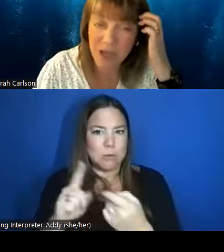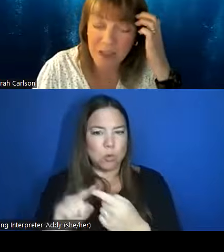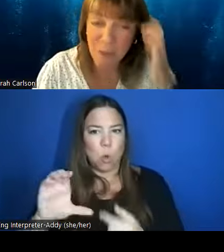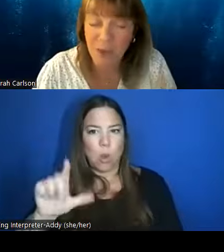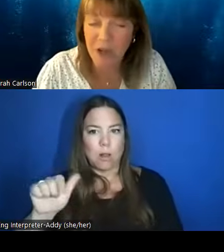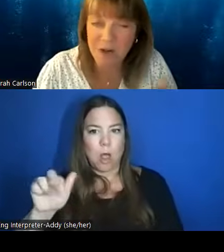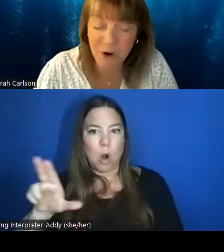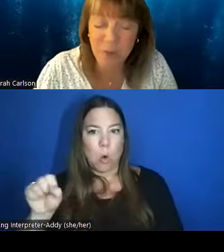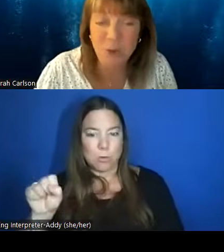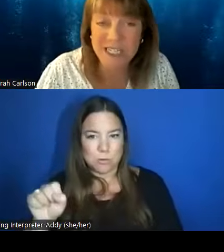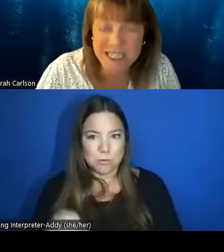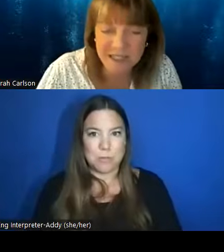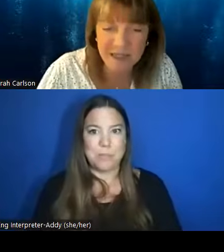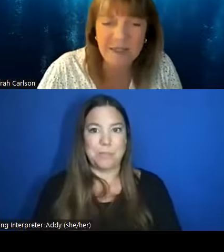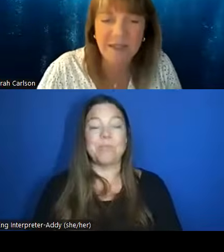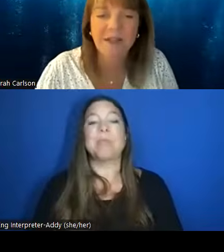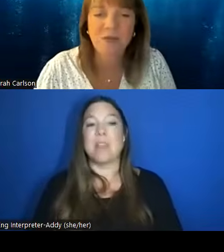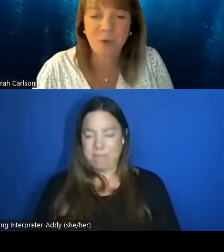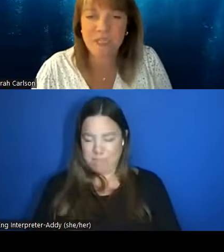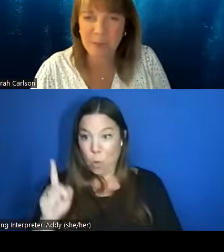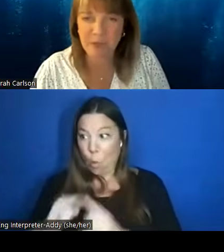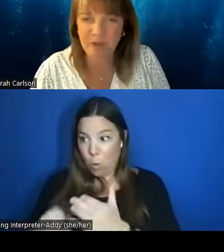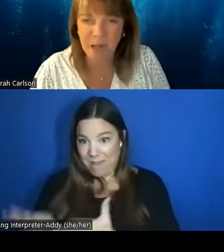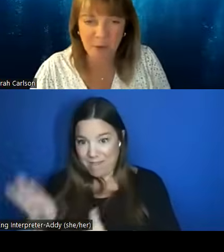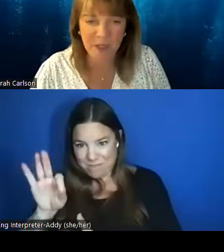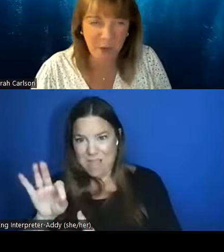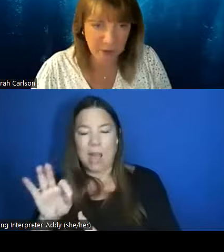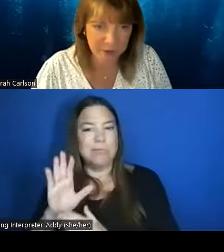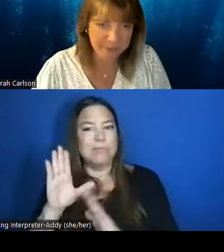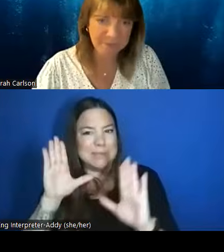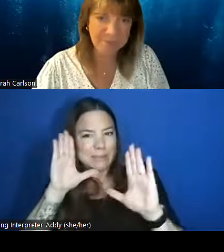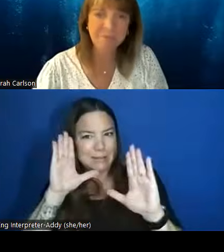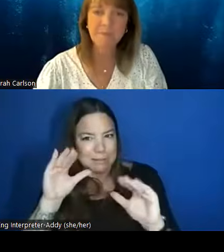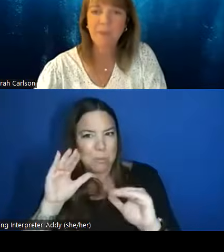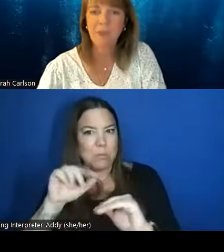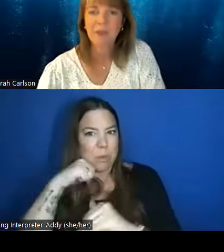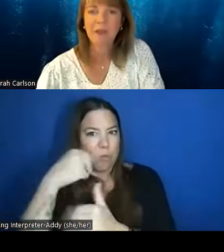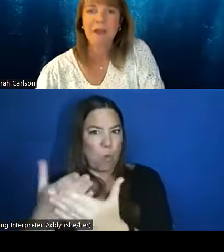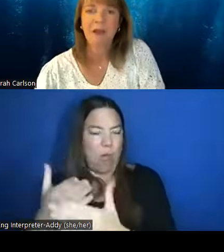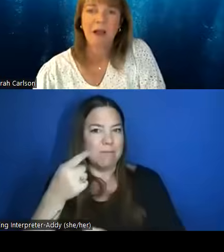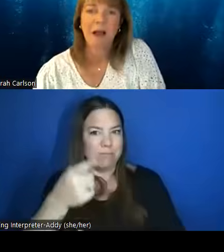Kizilburun column drums were destined for the Temple of Apollo at Claros.